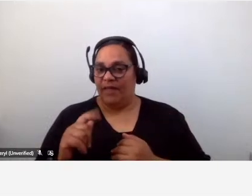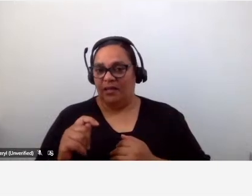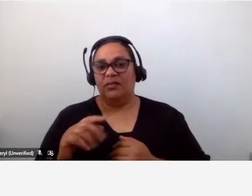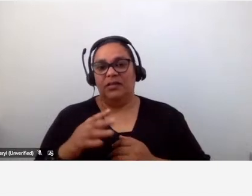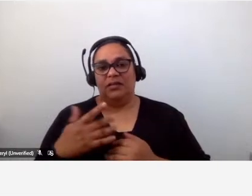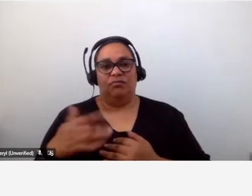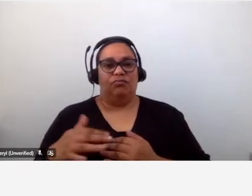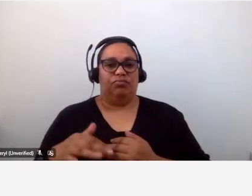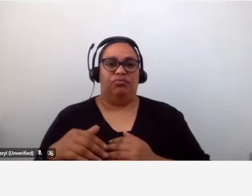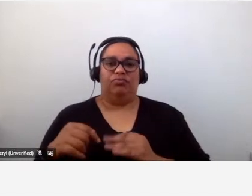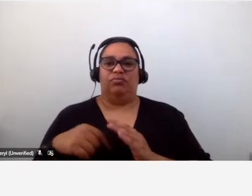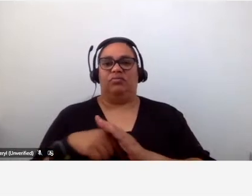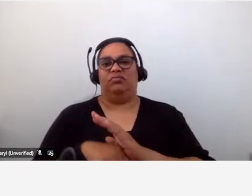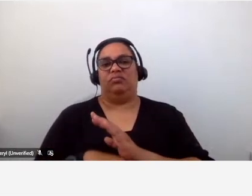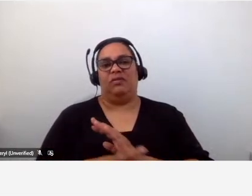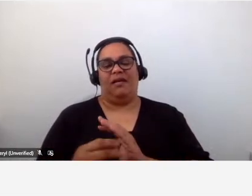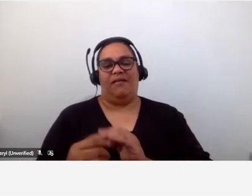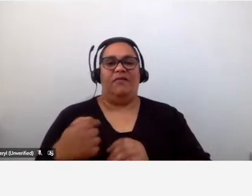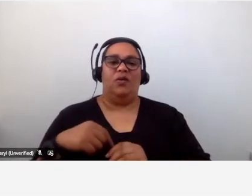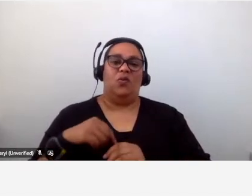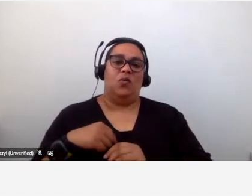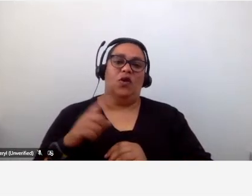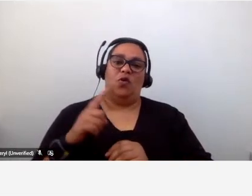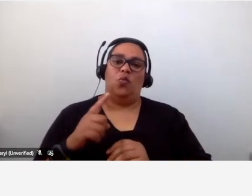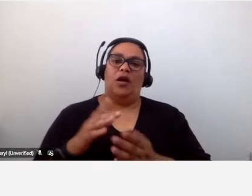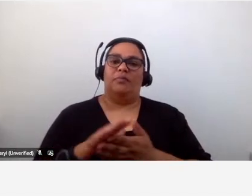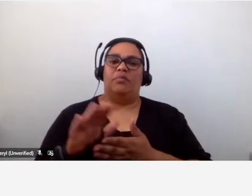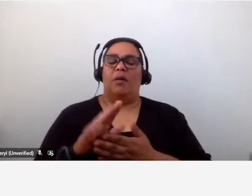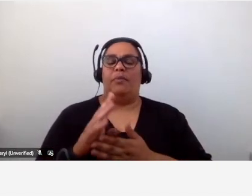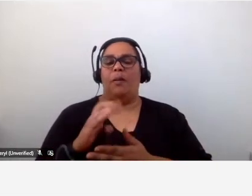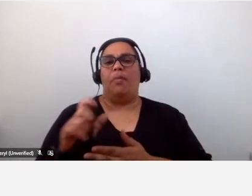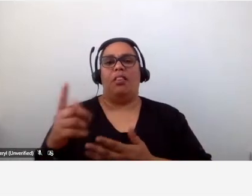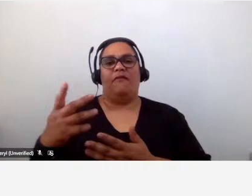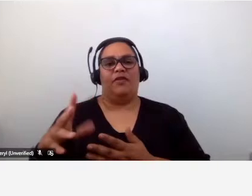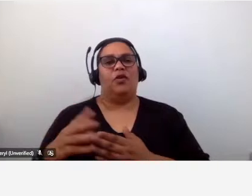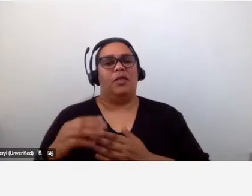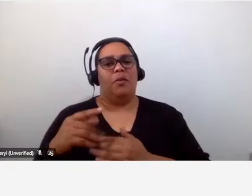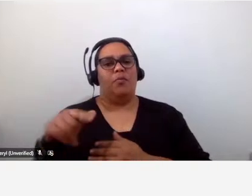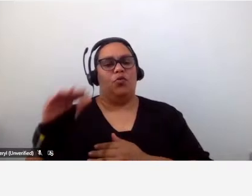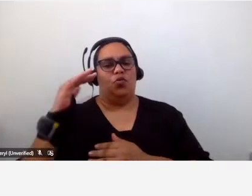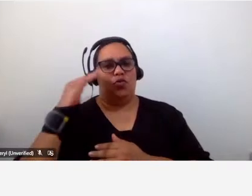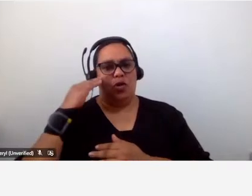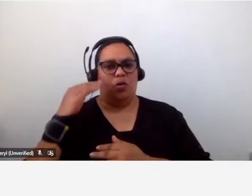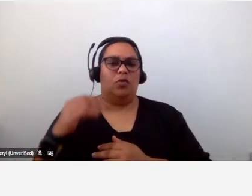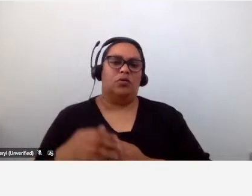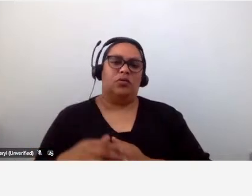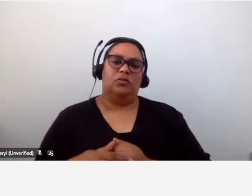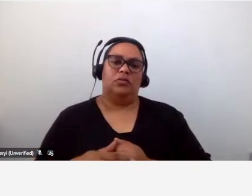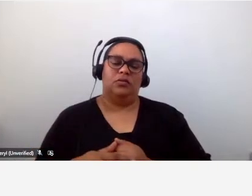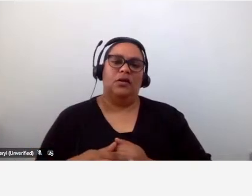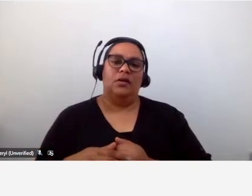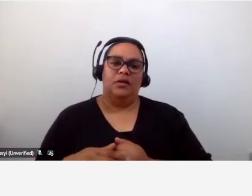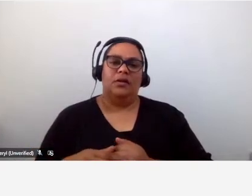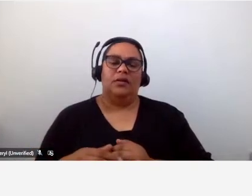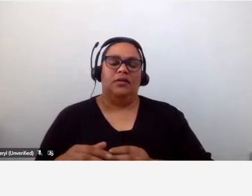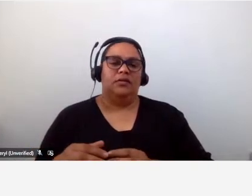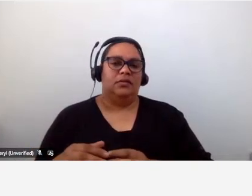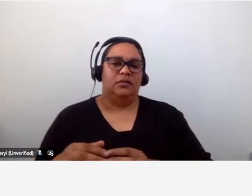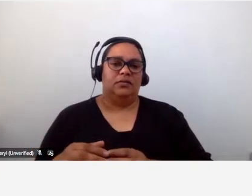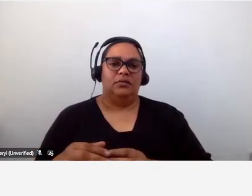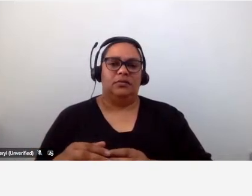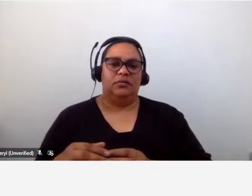quite far down the line. We've published the bill, as members are aware, gazetted on 8th of